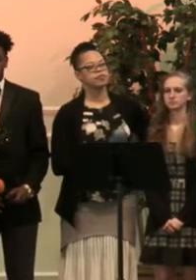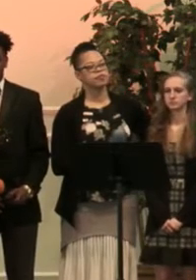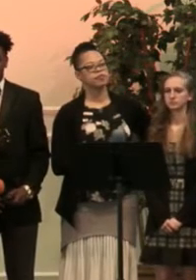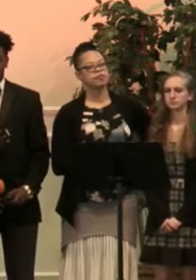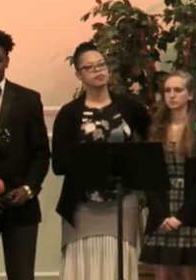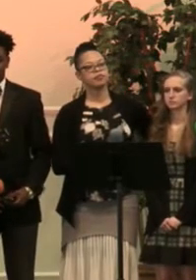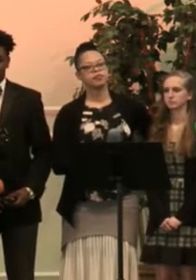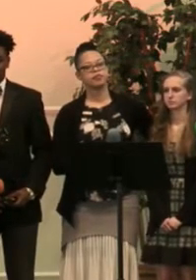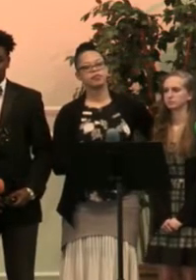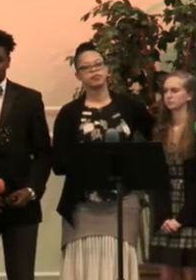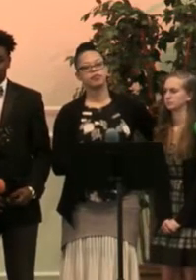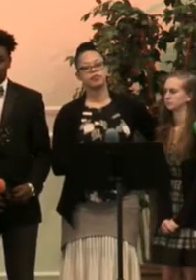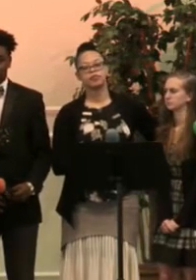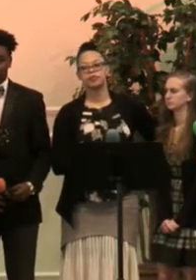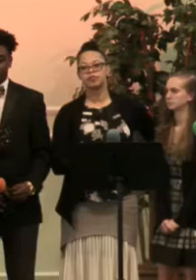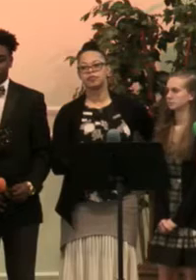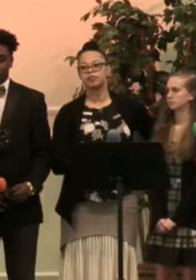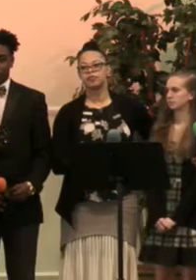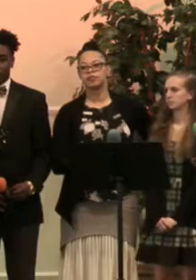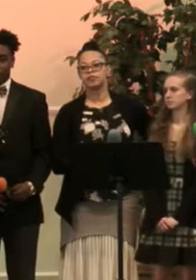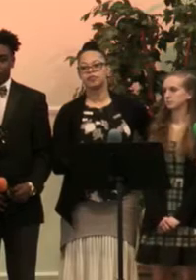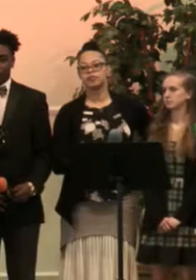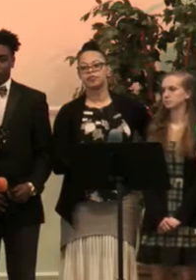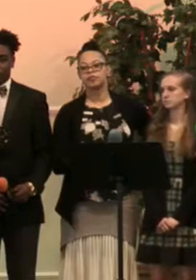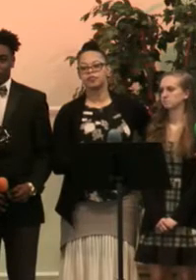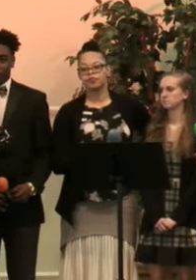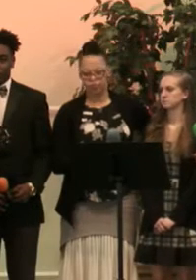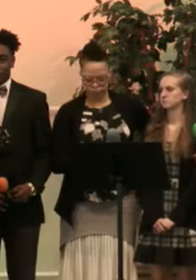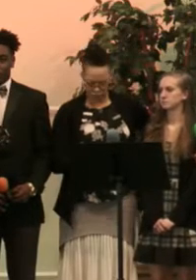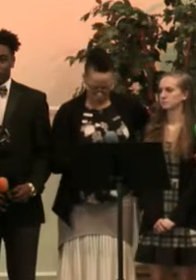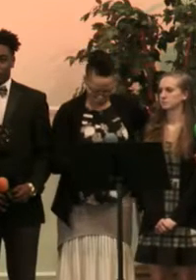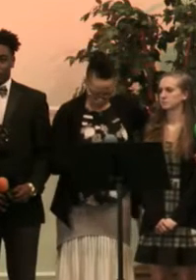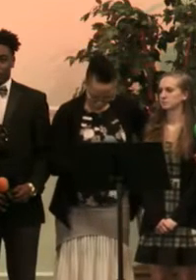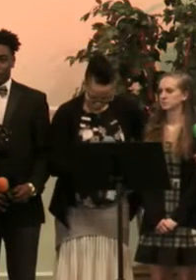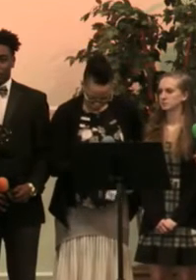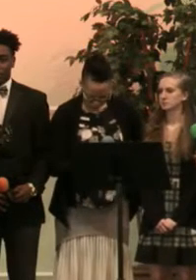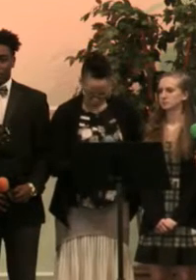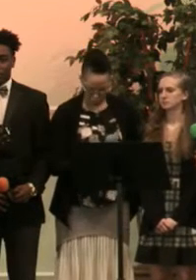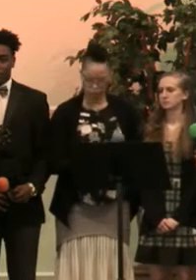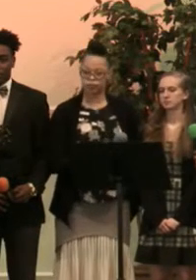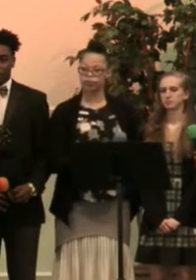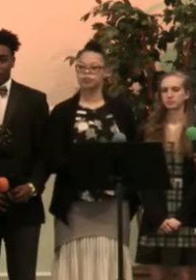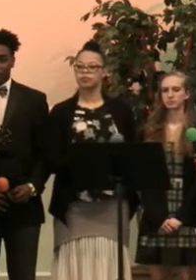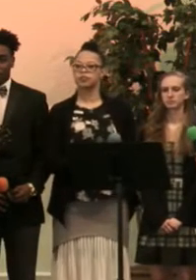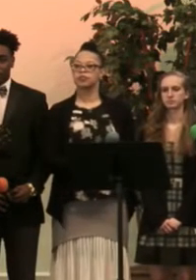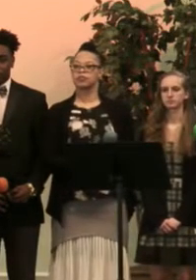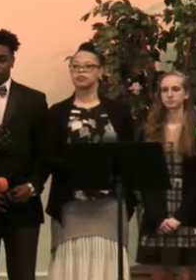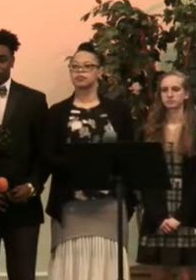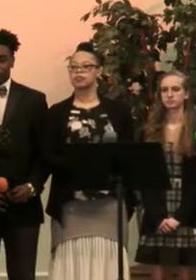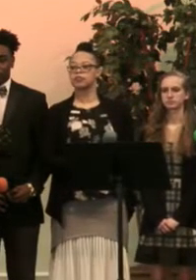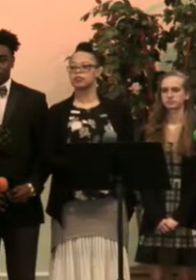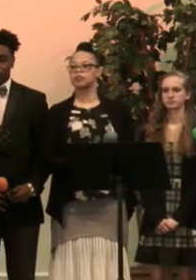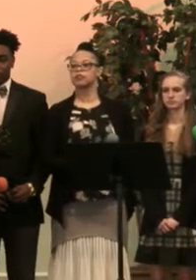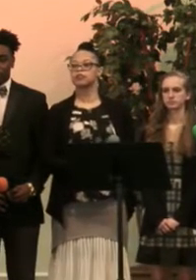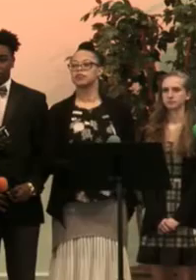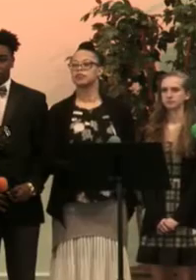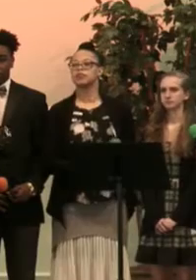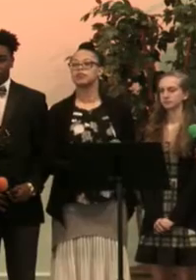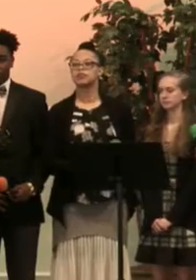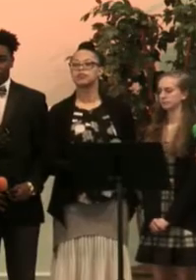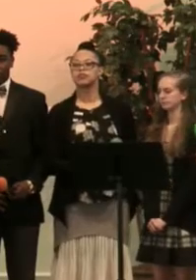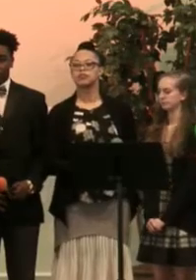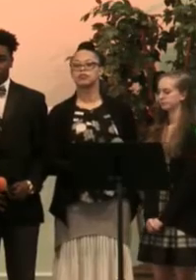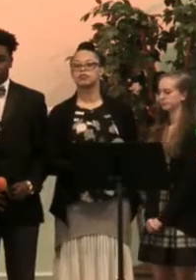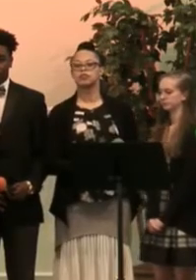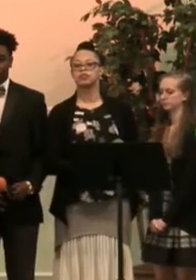have to him, especially our hearts, and he is worthy of everything. So let's just sing, Worthy